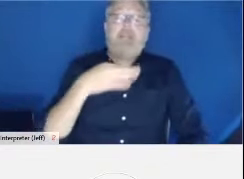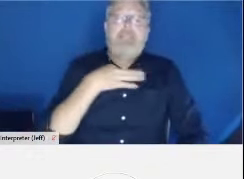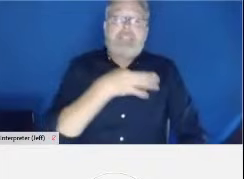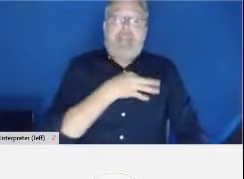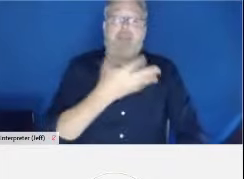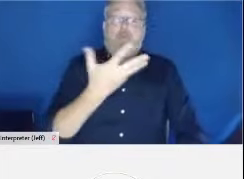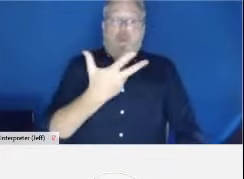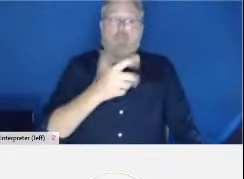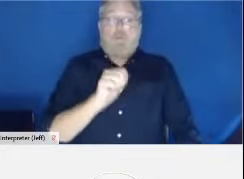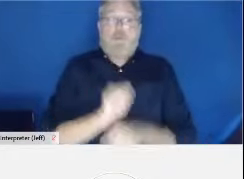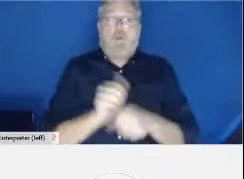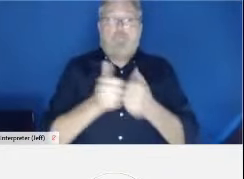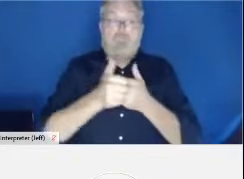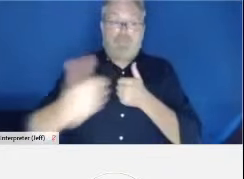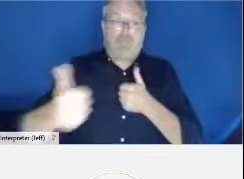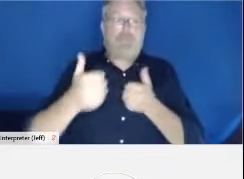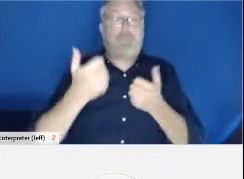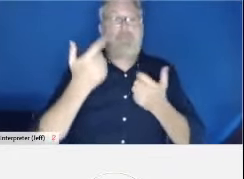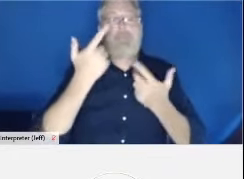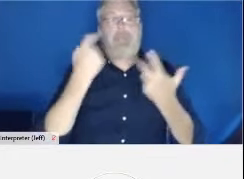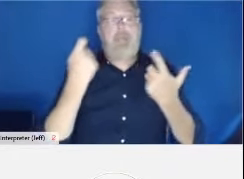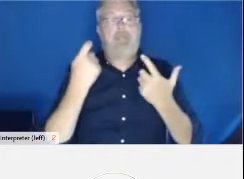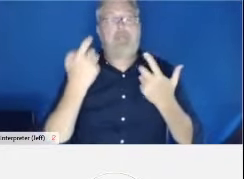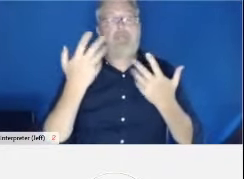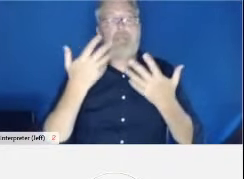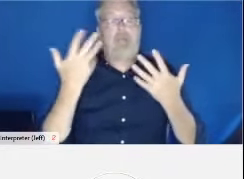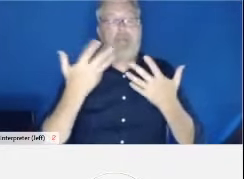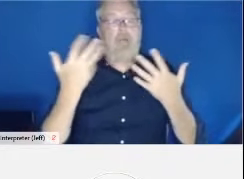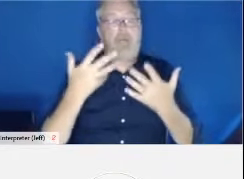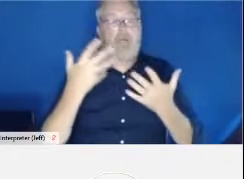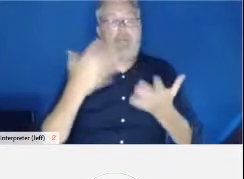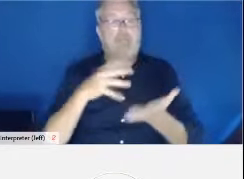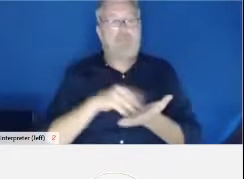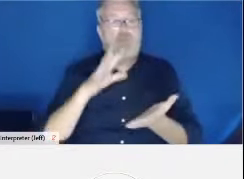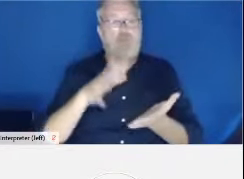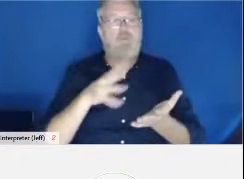to work remotely in light of students returning or students